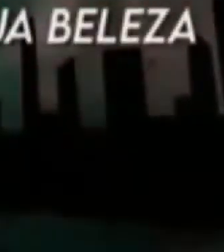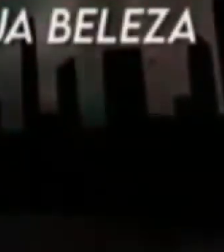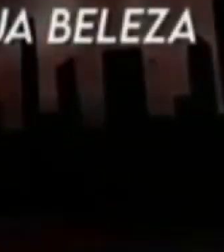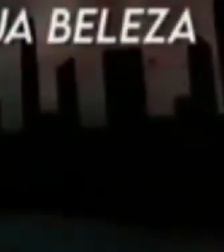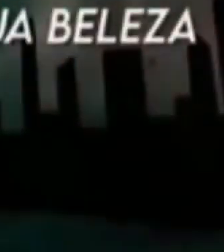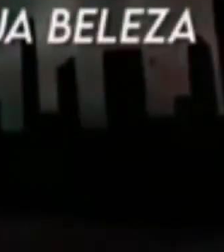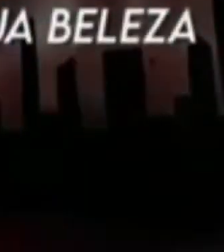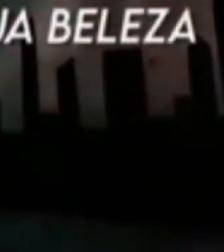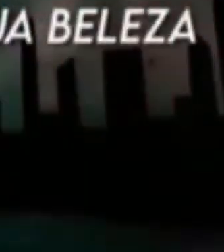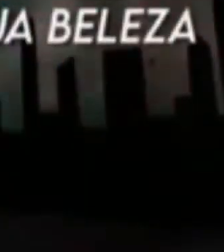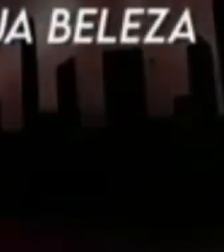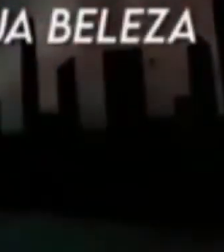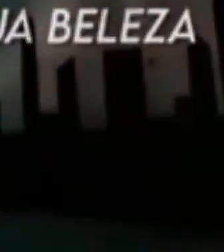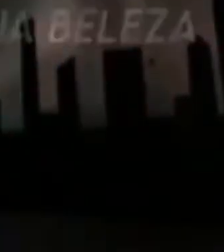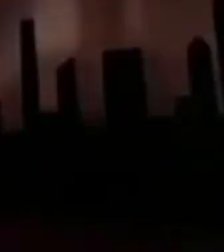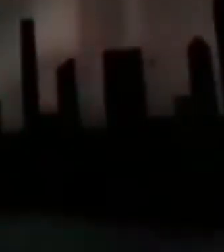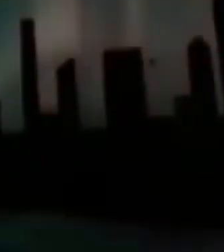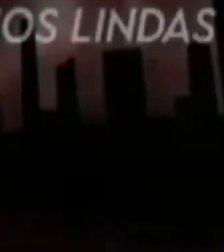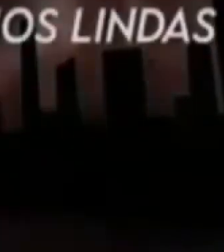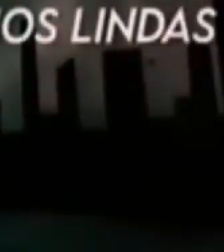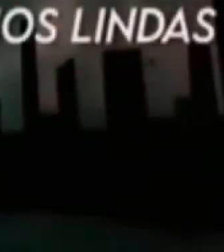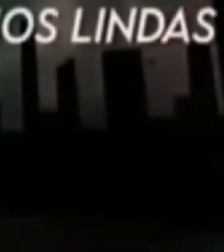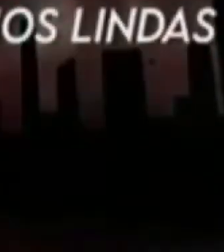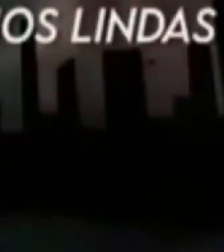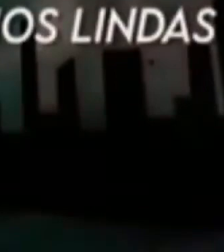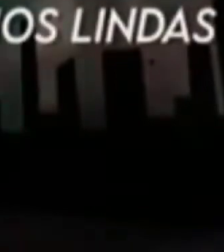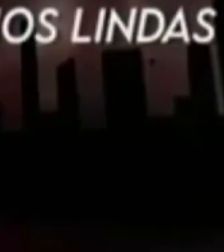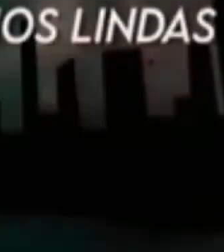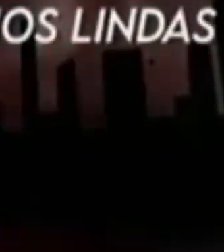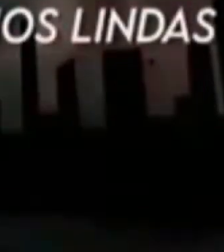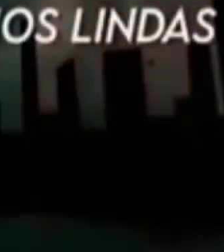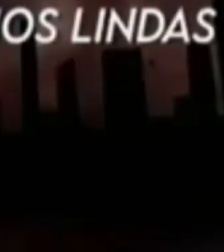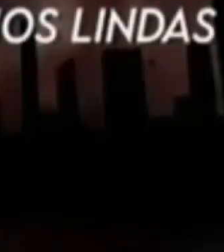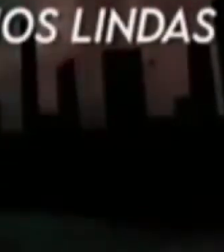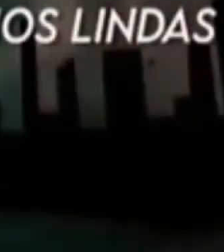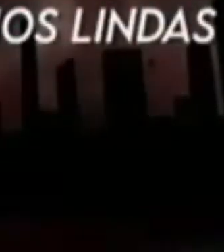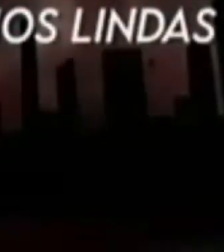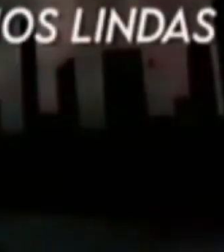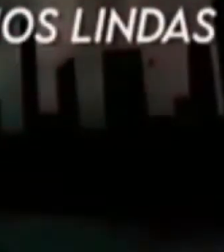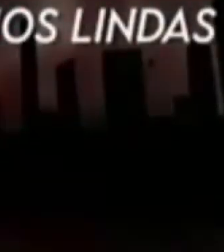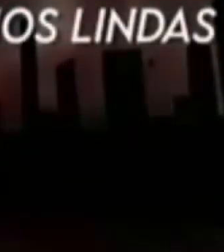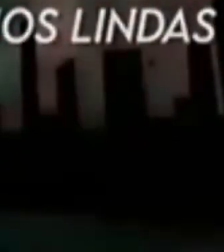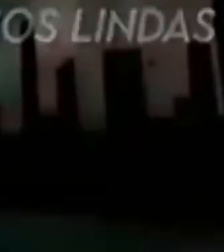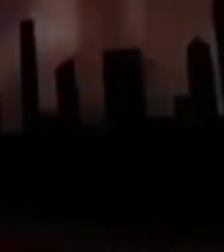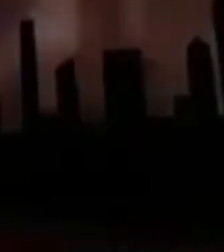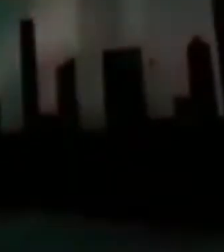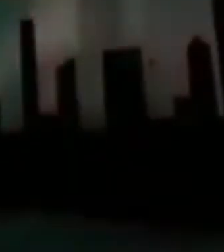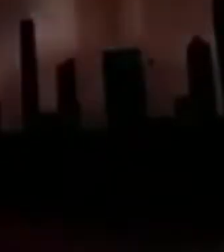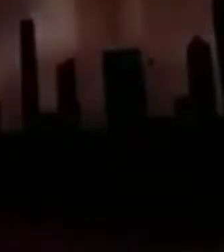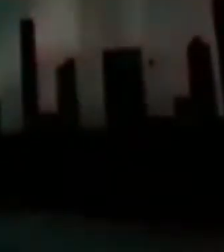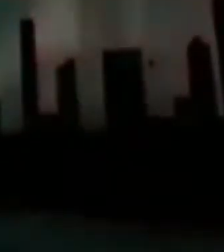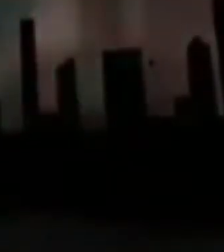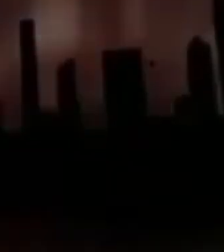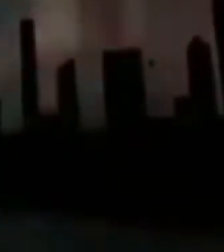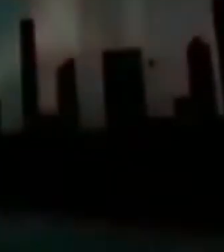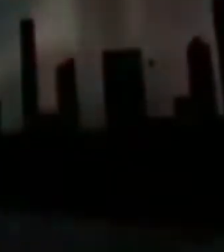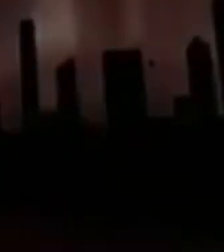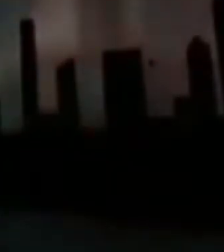stars to your beautiful, with stars we're beautiful.